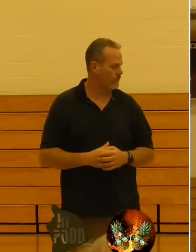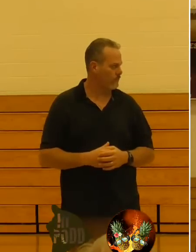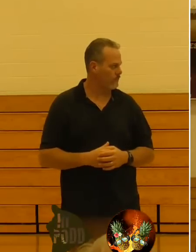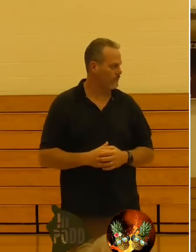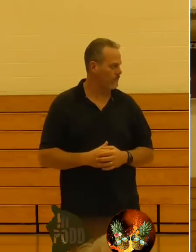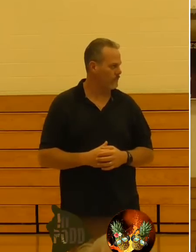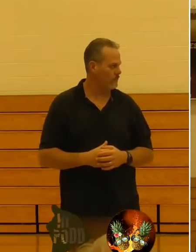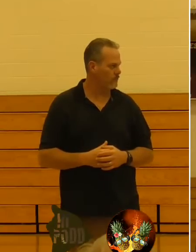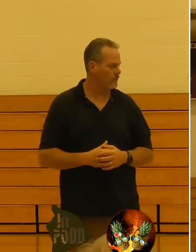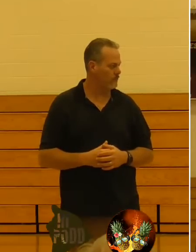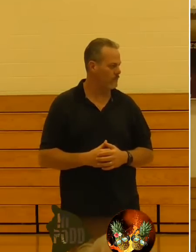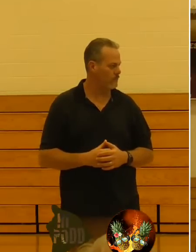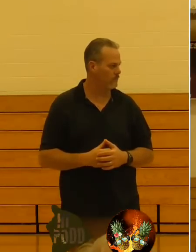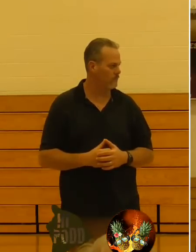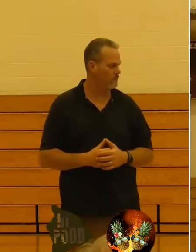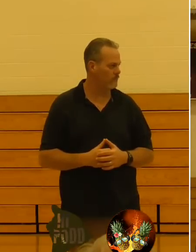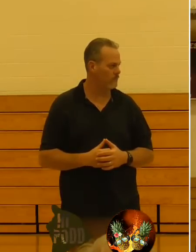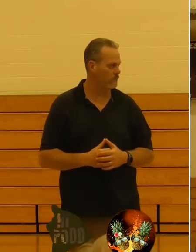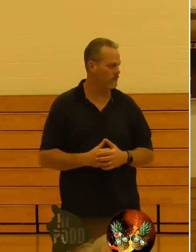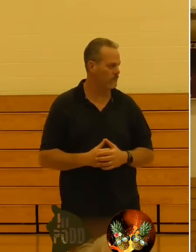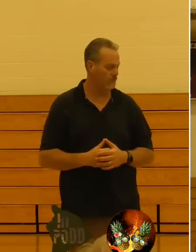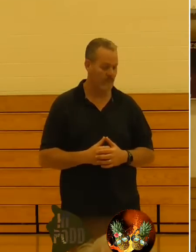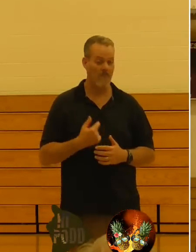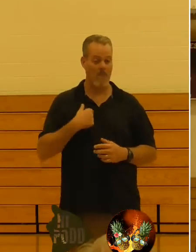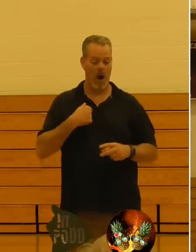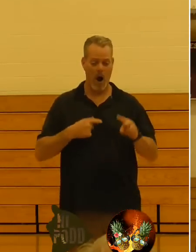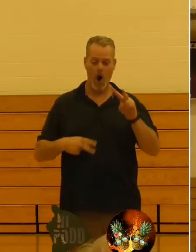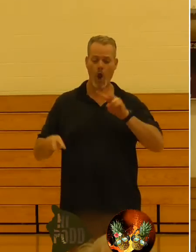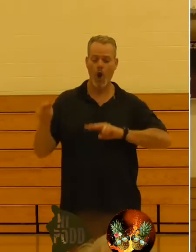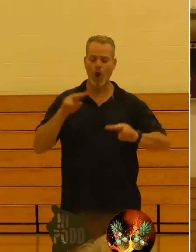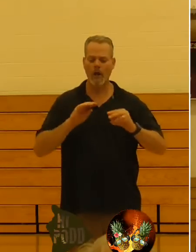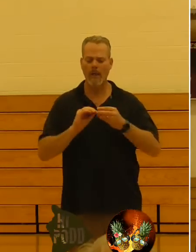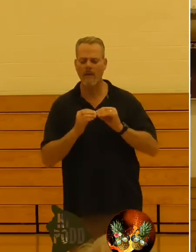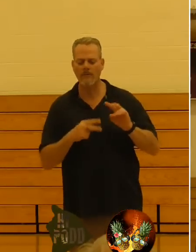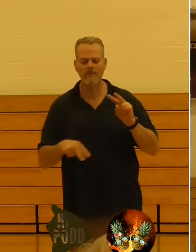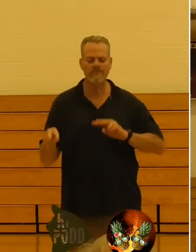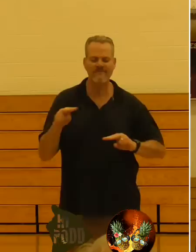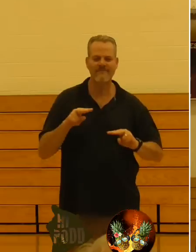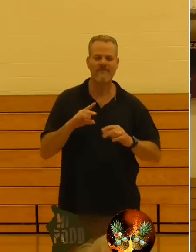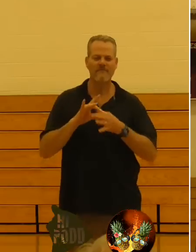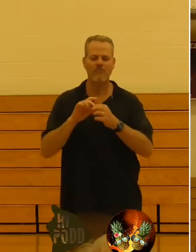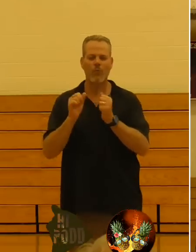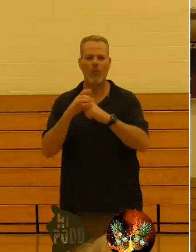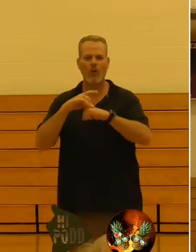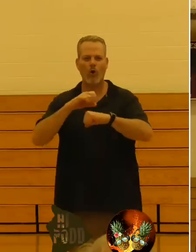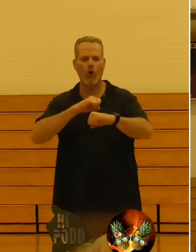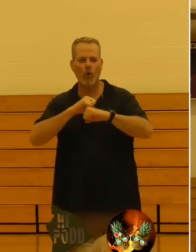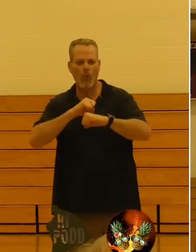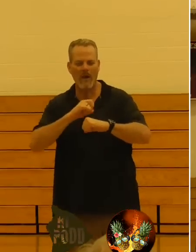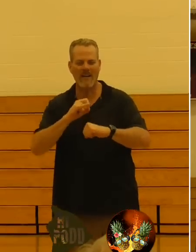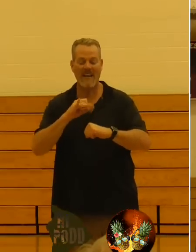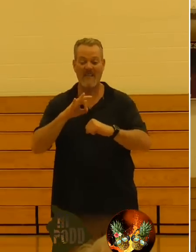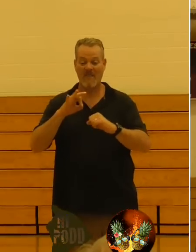Now to kind of look at the data in terms of earthquakes that break rock and signify maybe